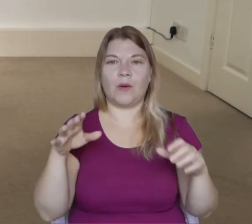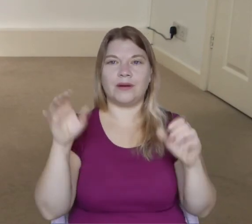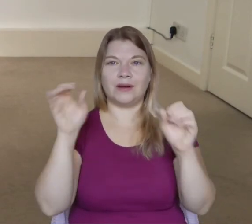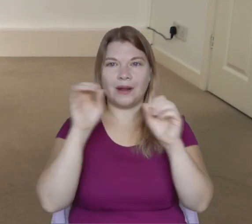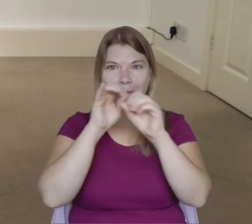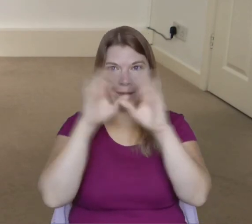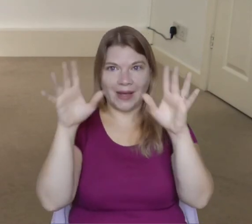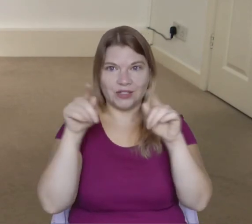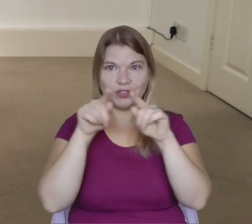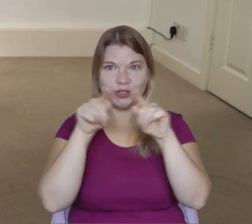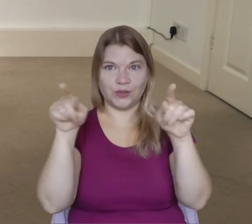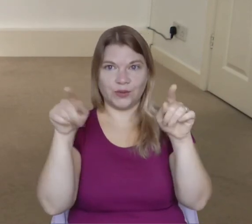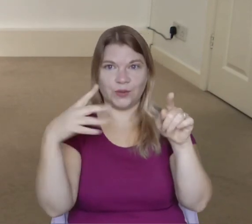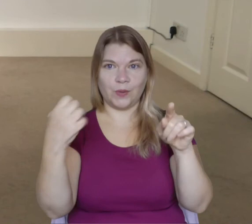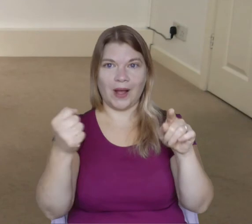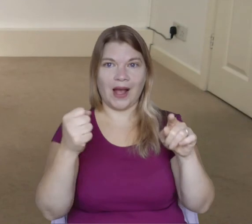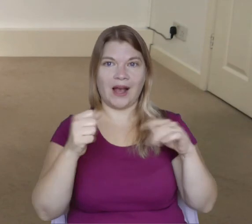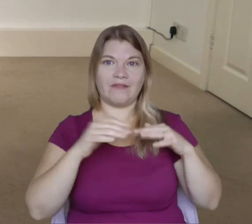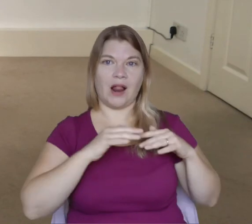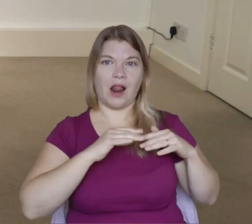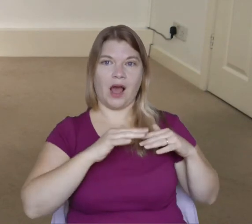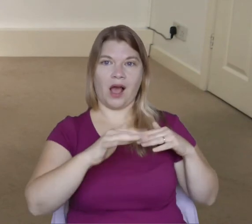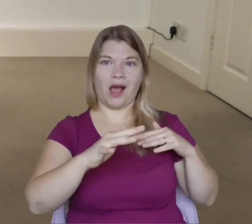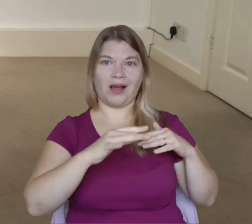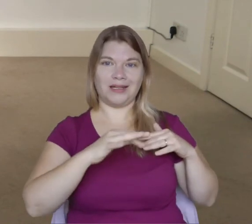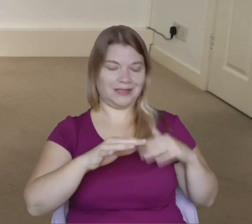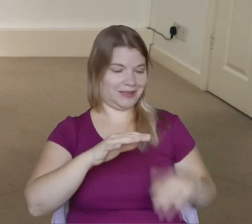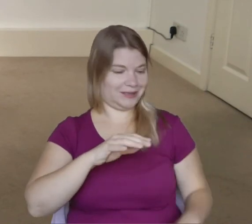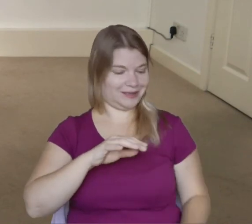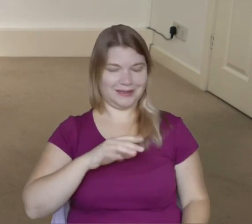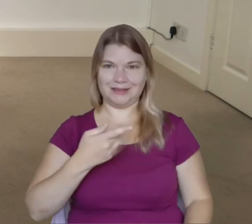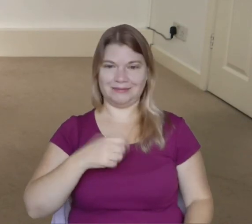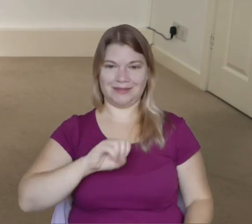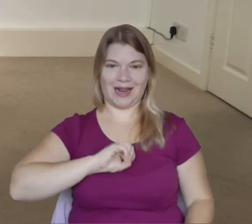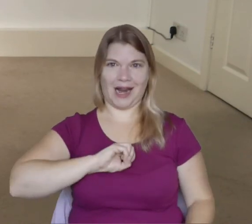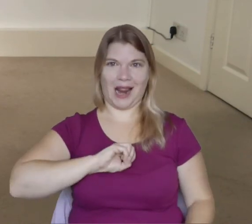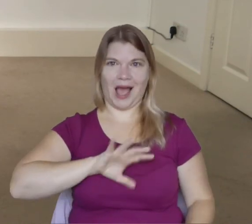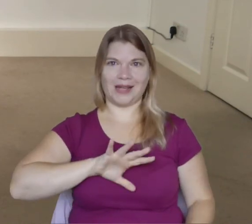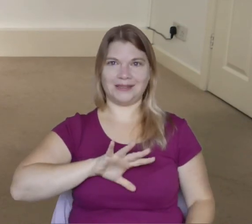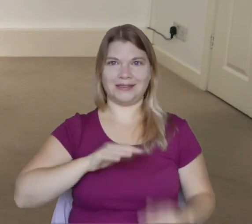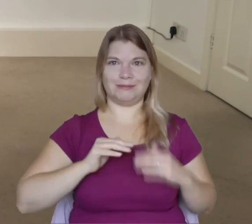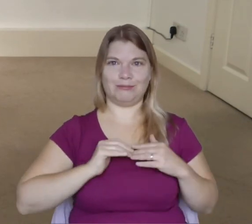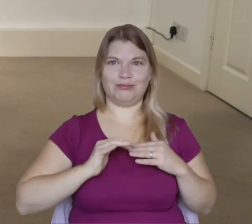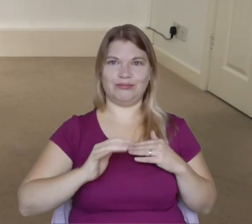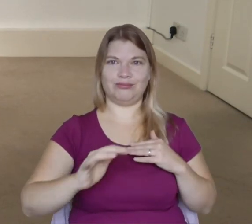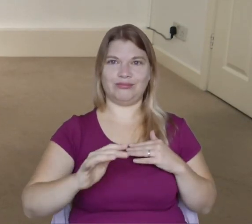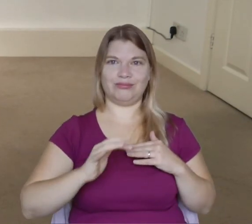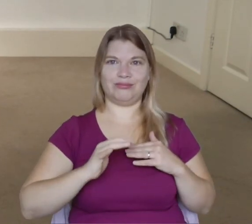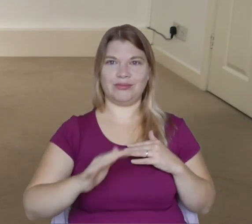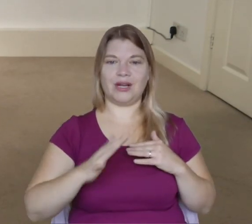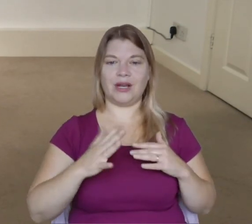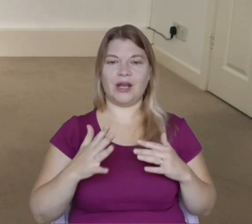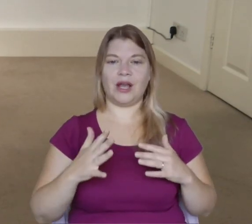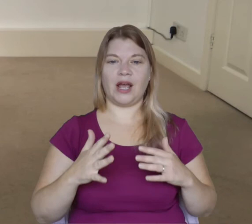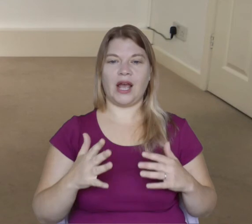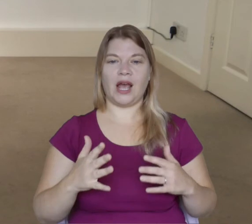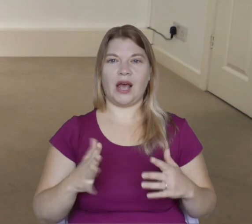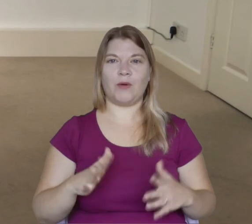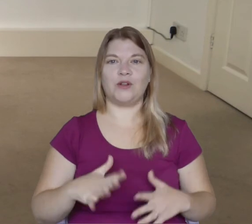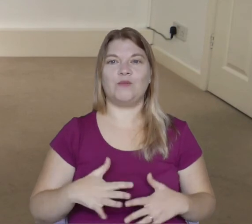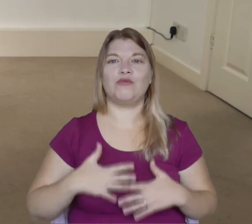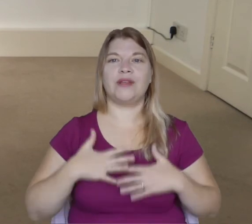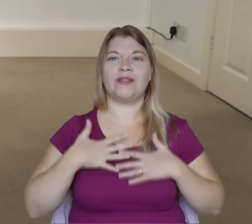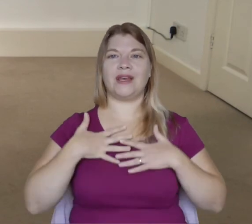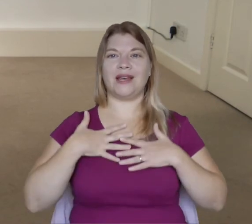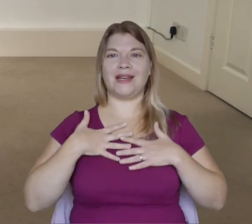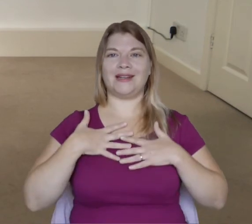got a light on the front of your chest like a car headlamp, a big, strong light. And as you breathe in, you're going to shine